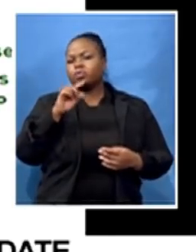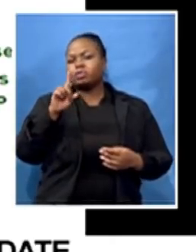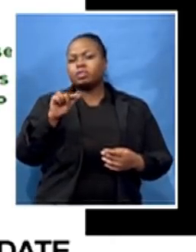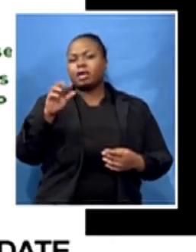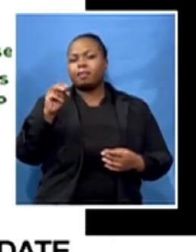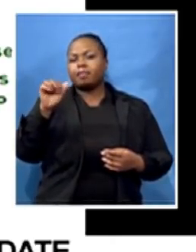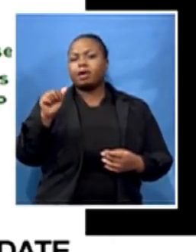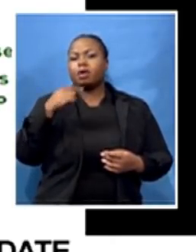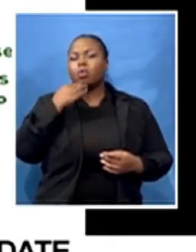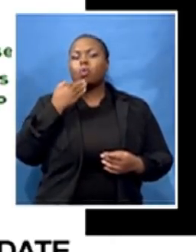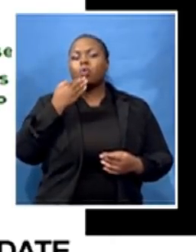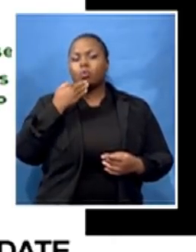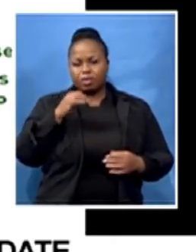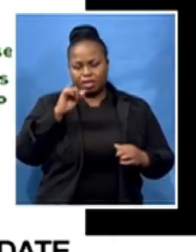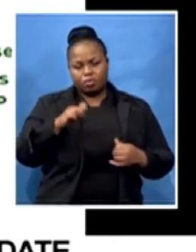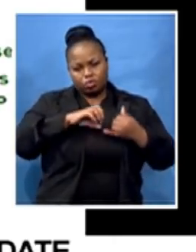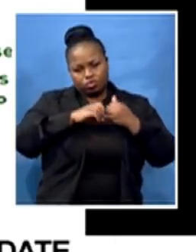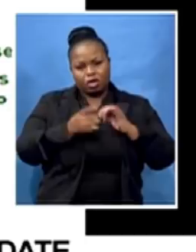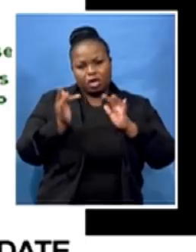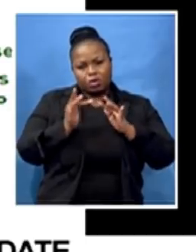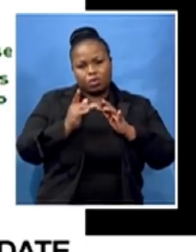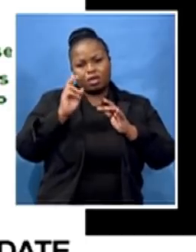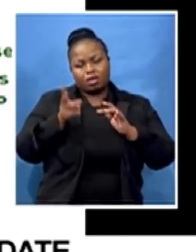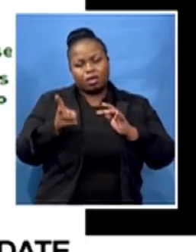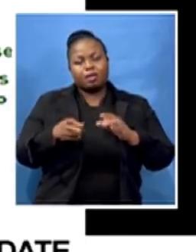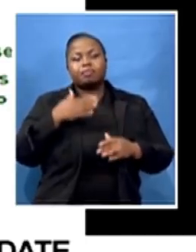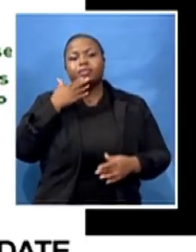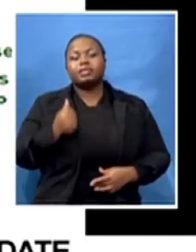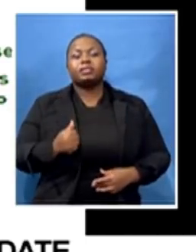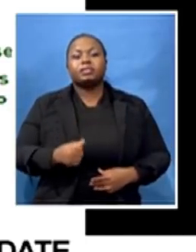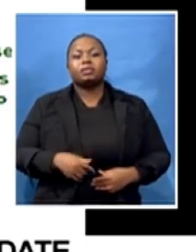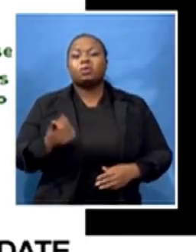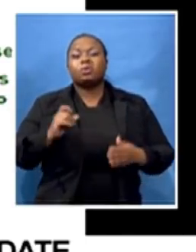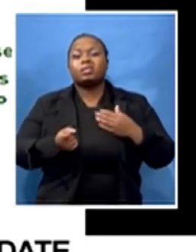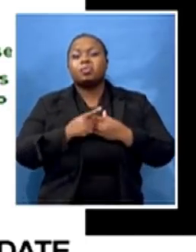log in? But what, Zama, what is happening to the minister? yes.